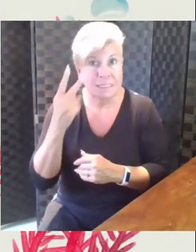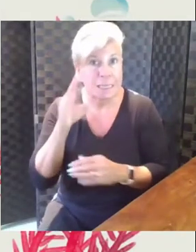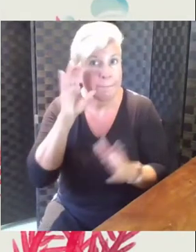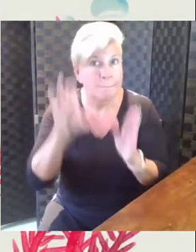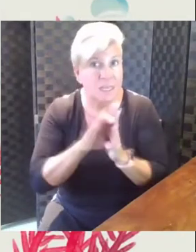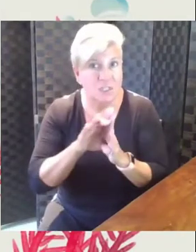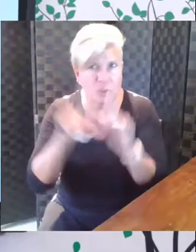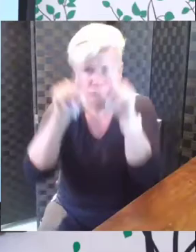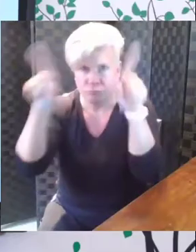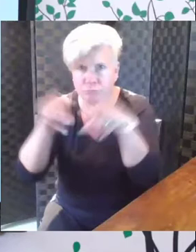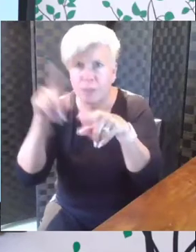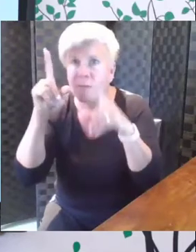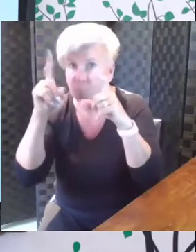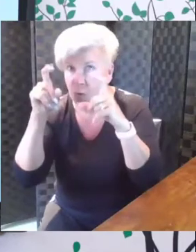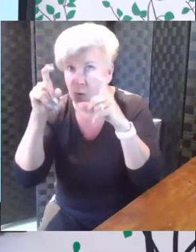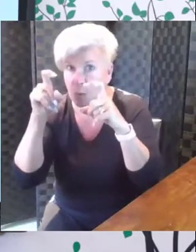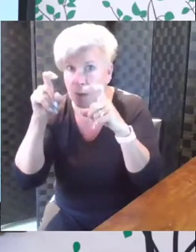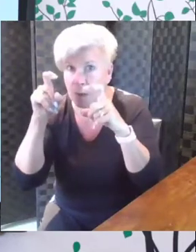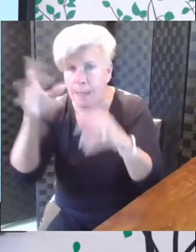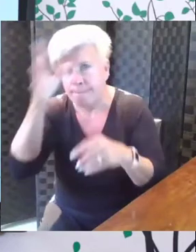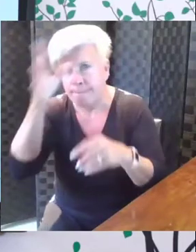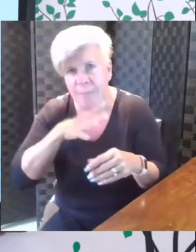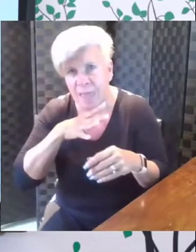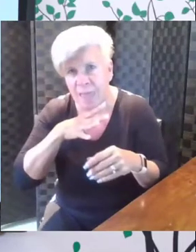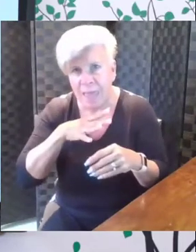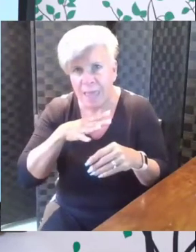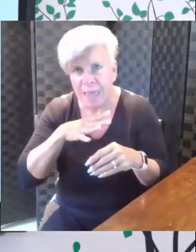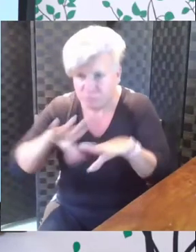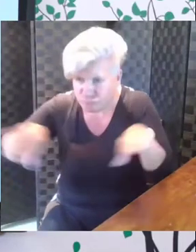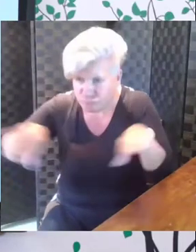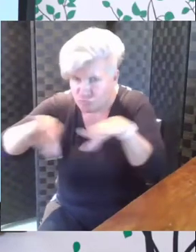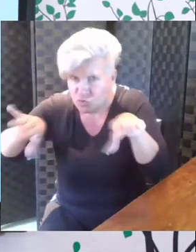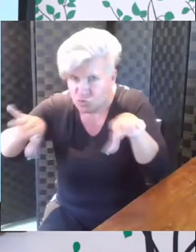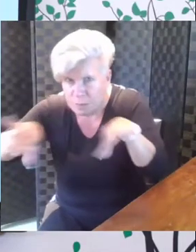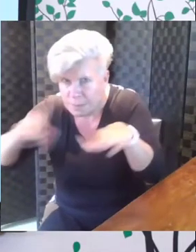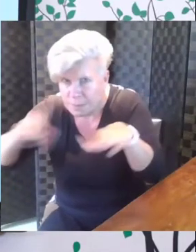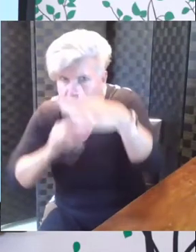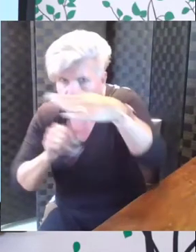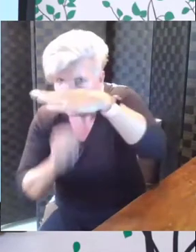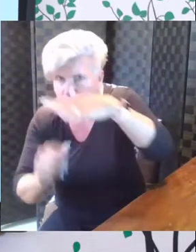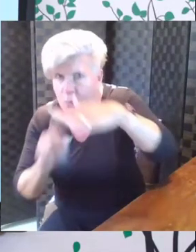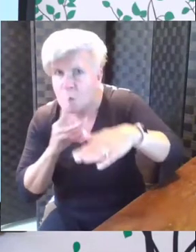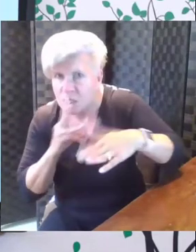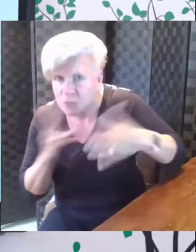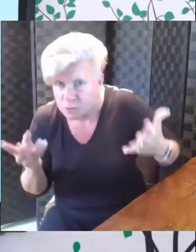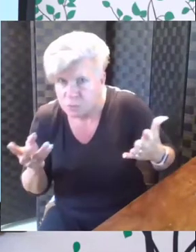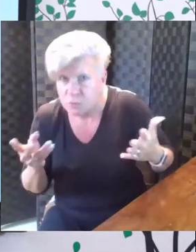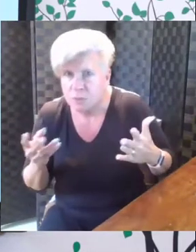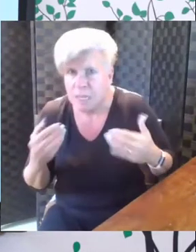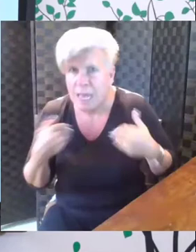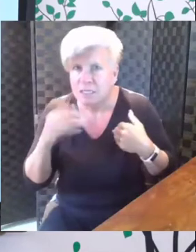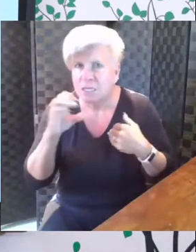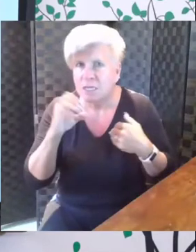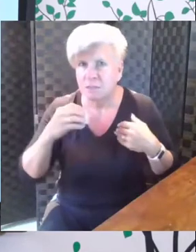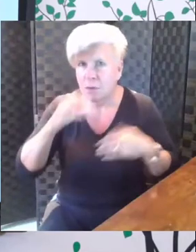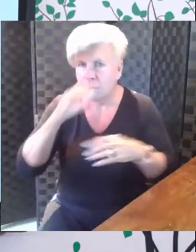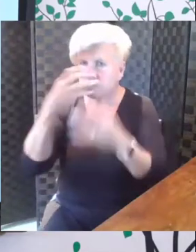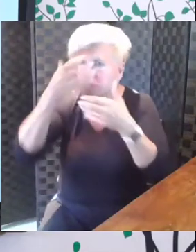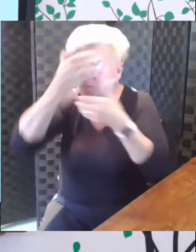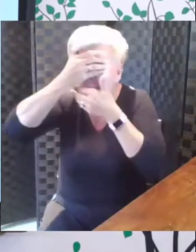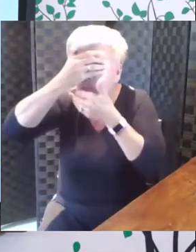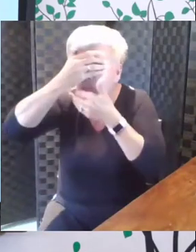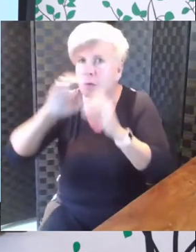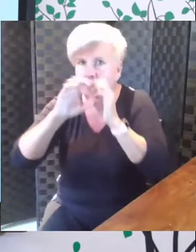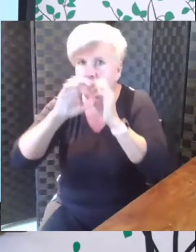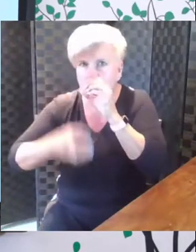here, looks like a photograph of a man looking in scuba gear, and he's underwater with some fish.